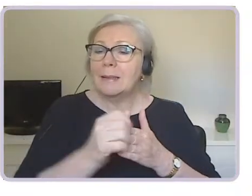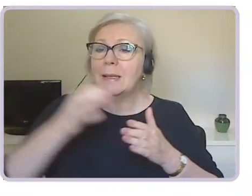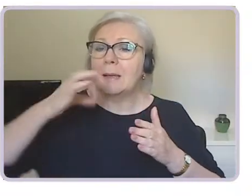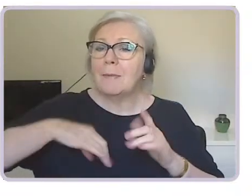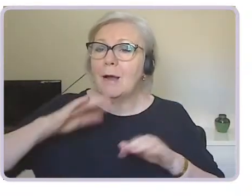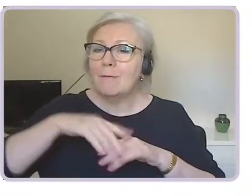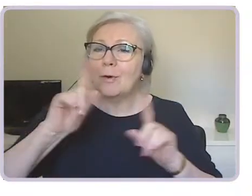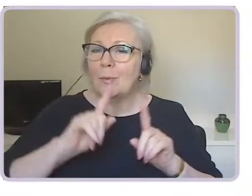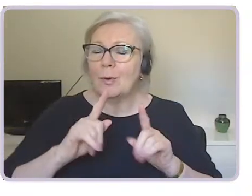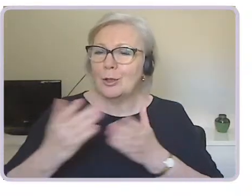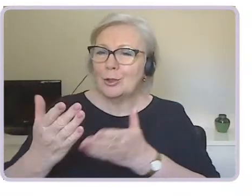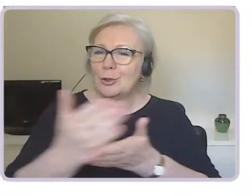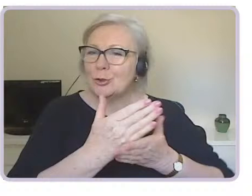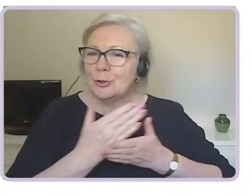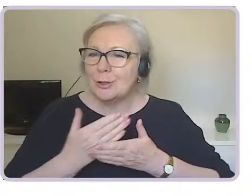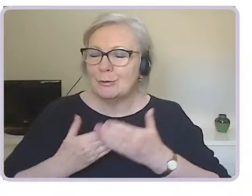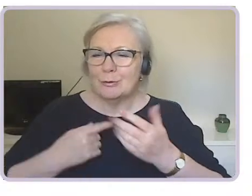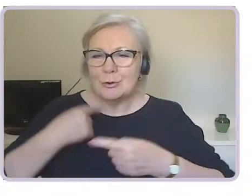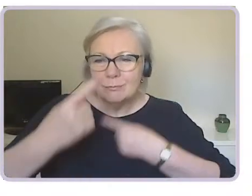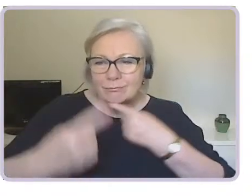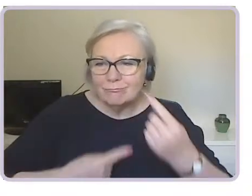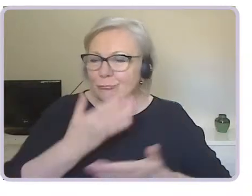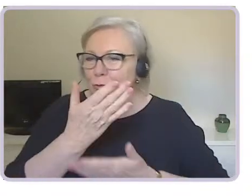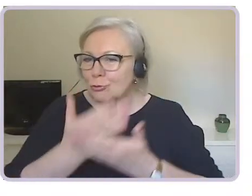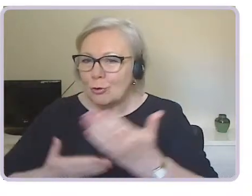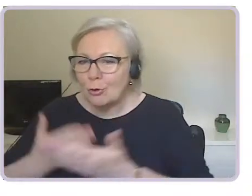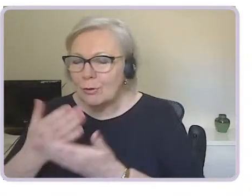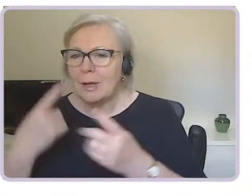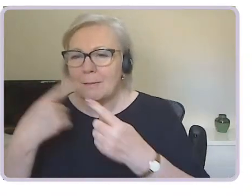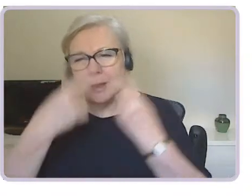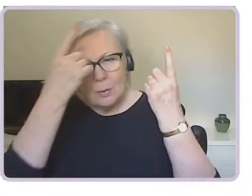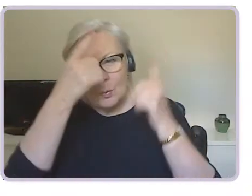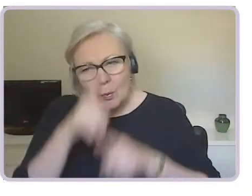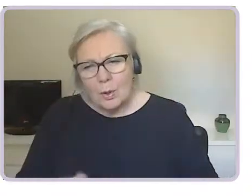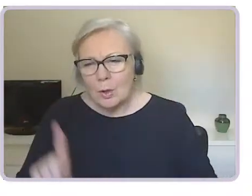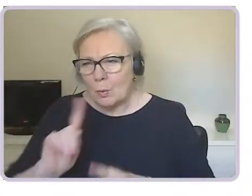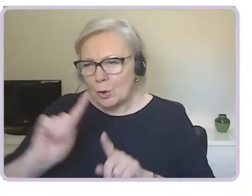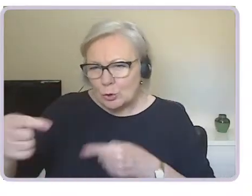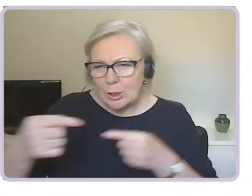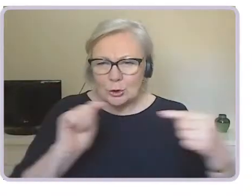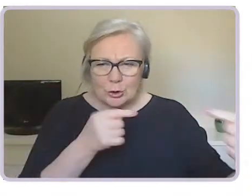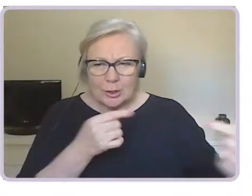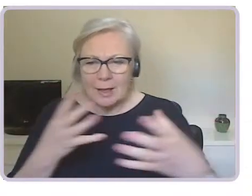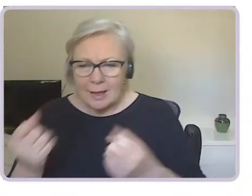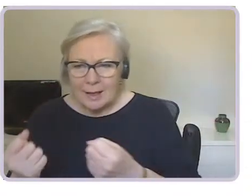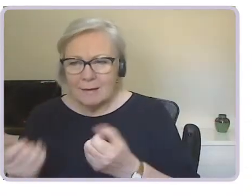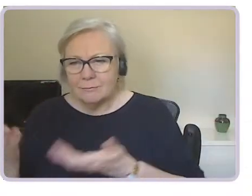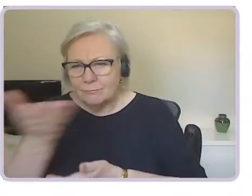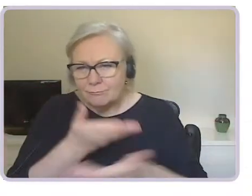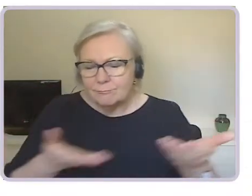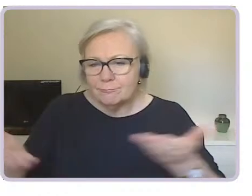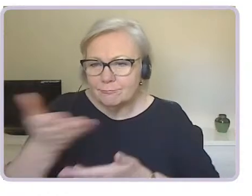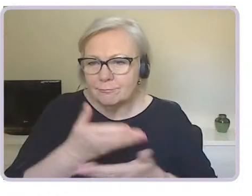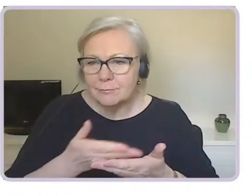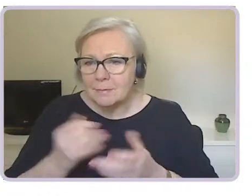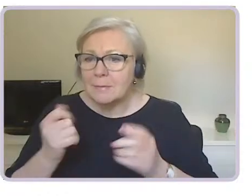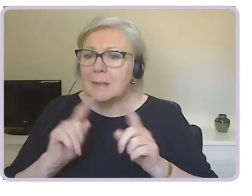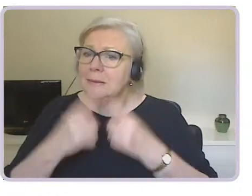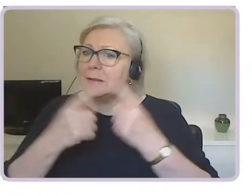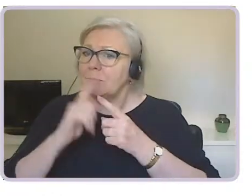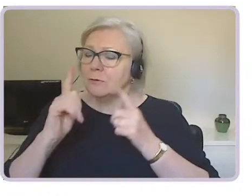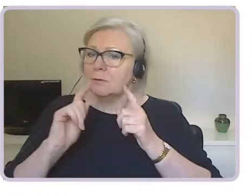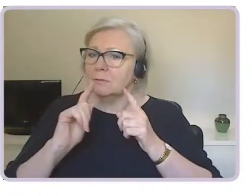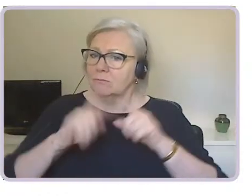sharing together, the working out some of the challenges that each of them experience, but perhaps in slightly different ways, and having the worked